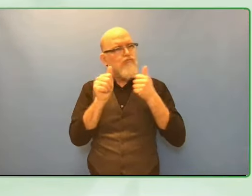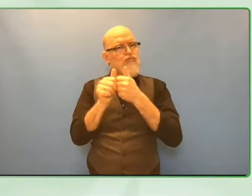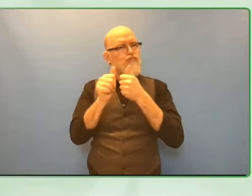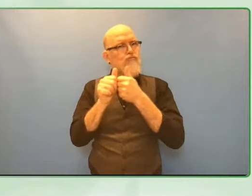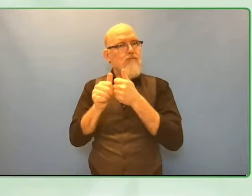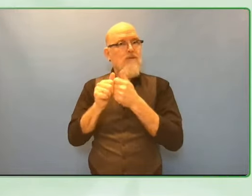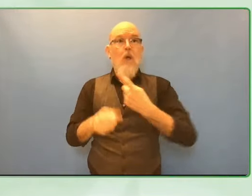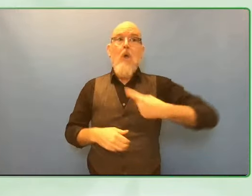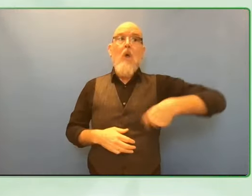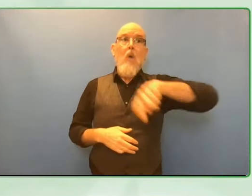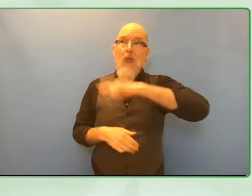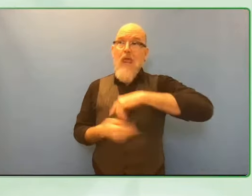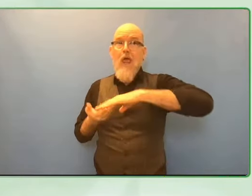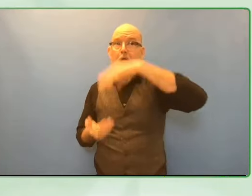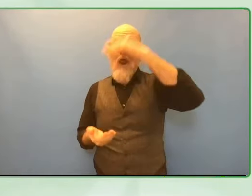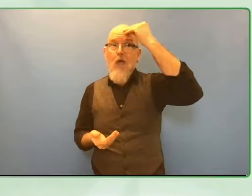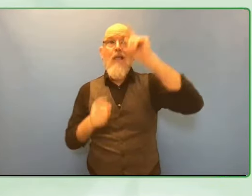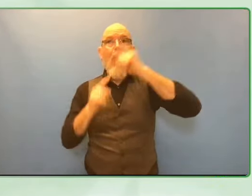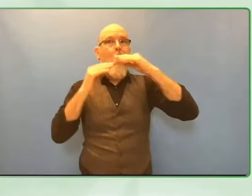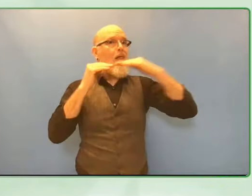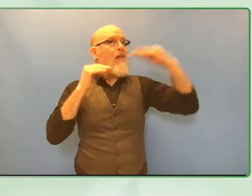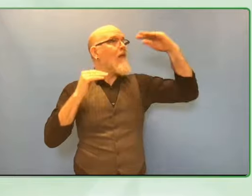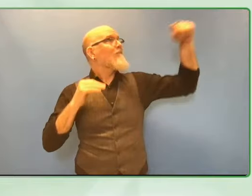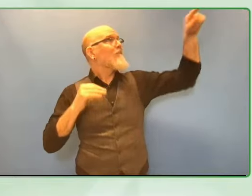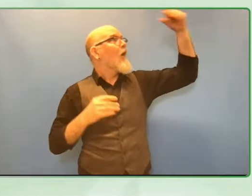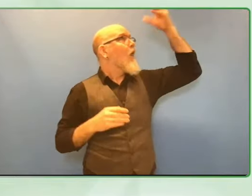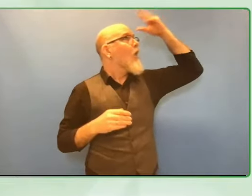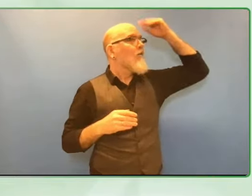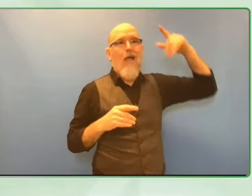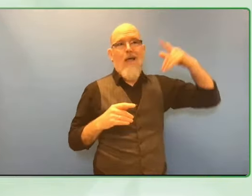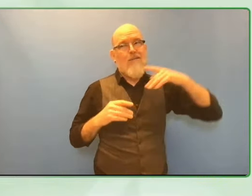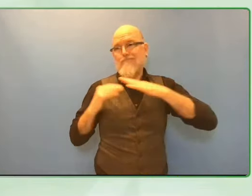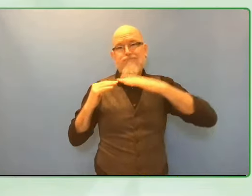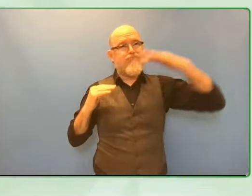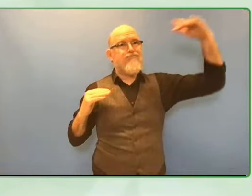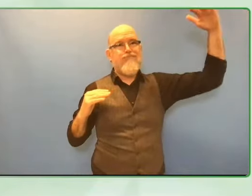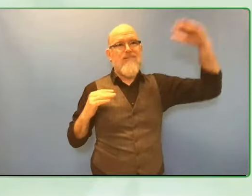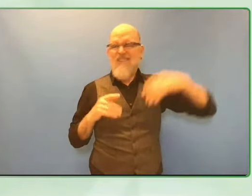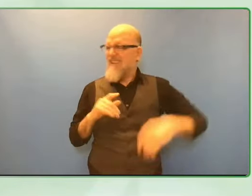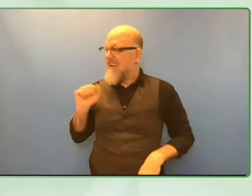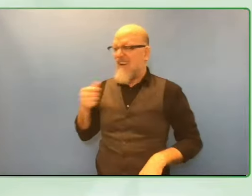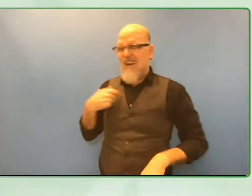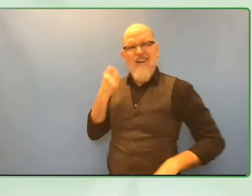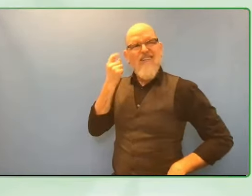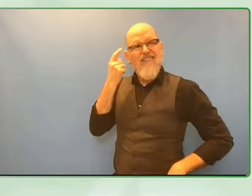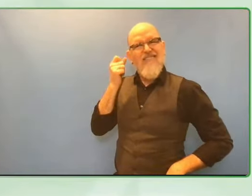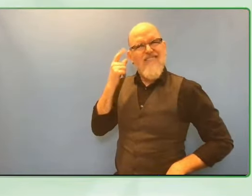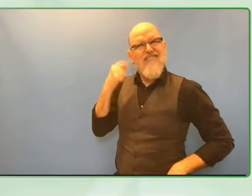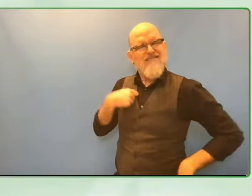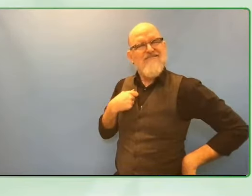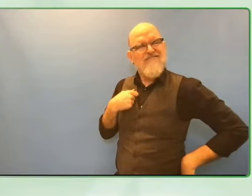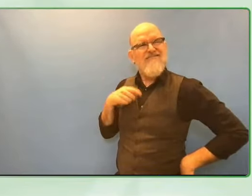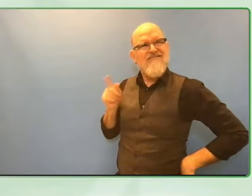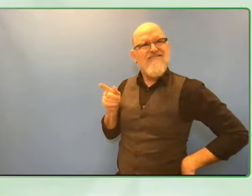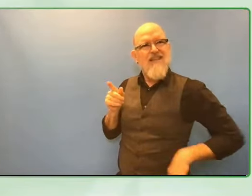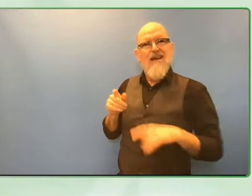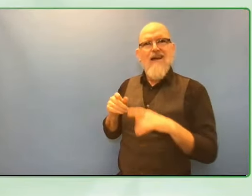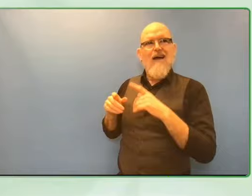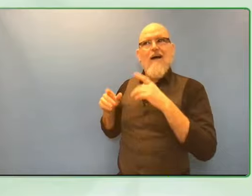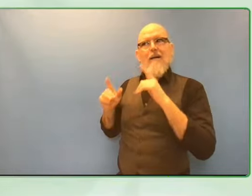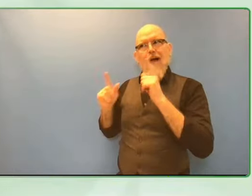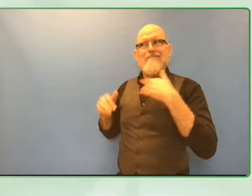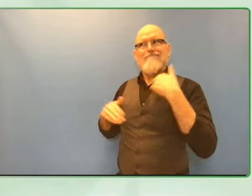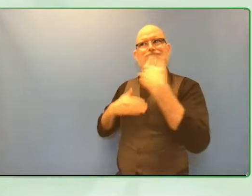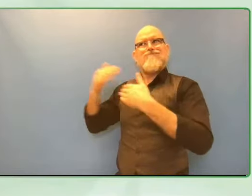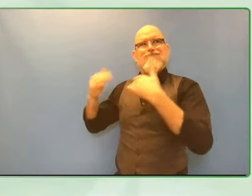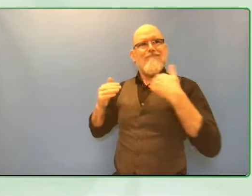can't keep up with things, and there's no degree of success. A couple of questions to finish off with, which